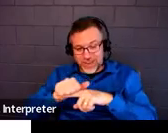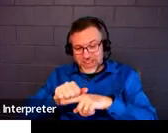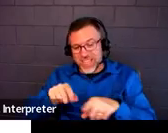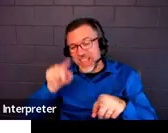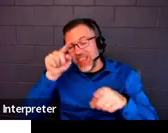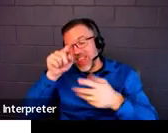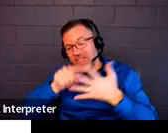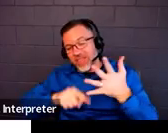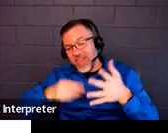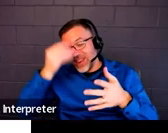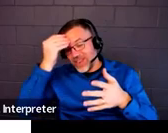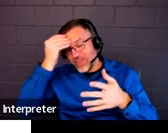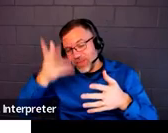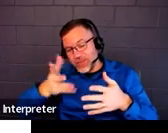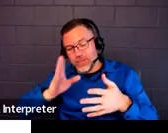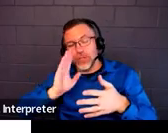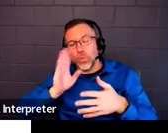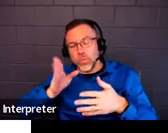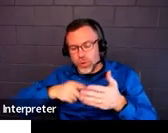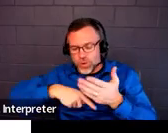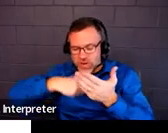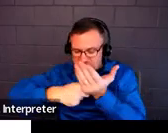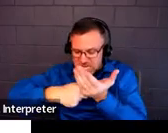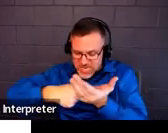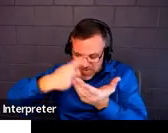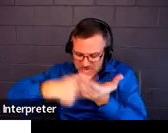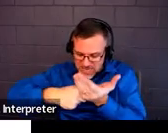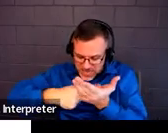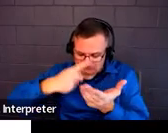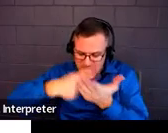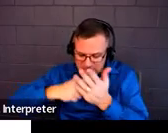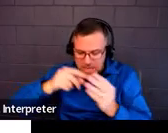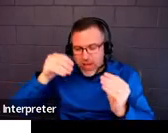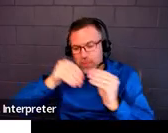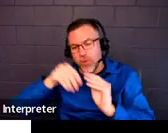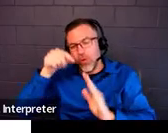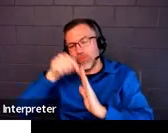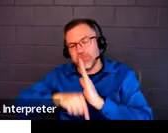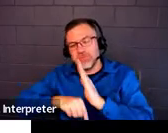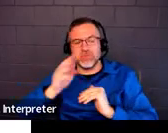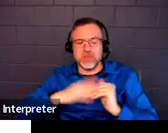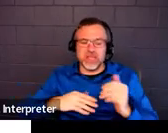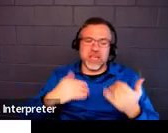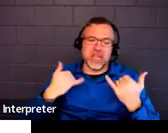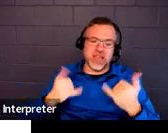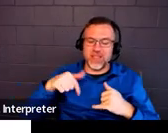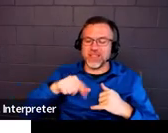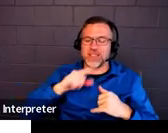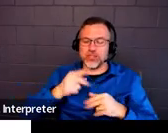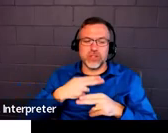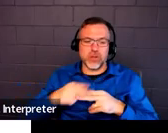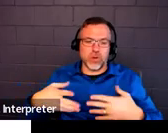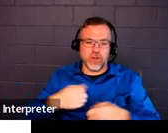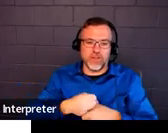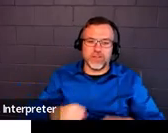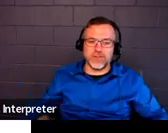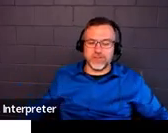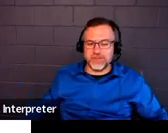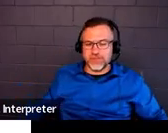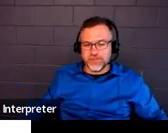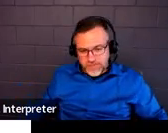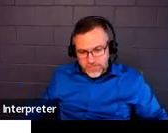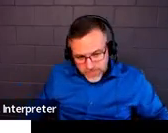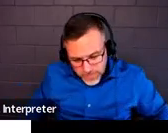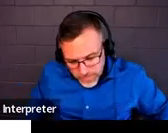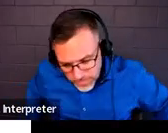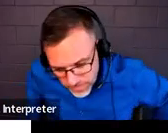be gone over in much more minute detail than we're doing right now with this quick overview. So there